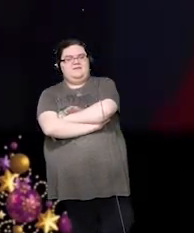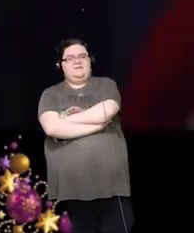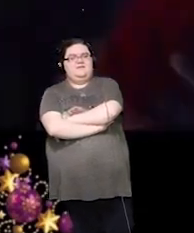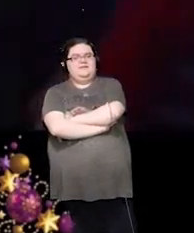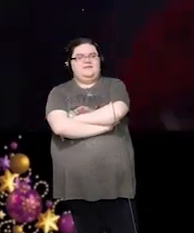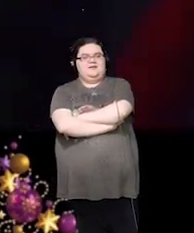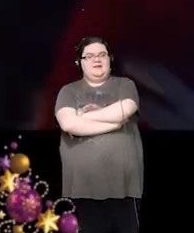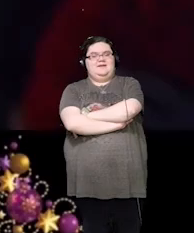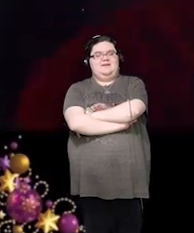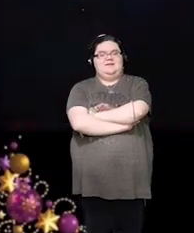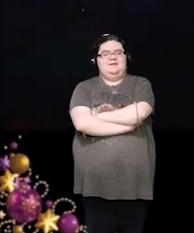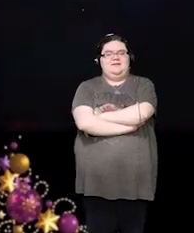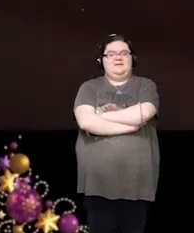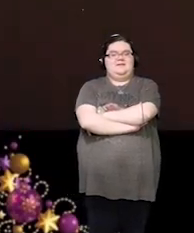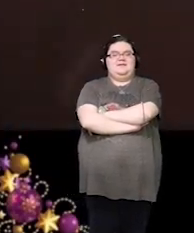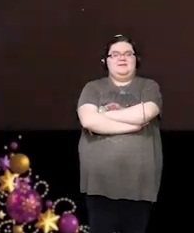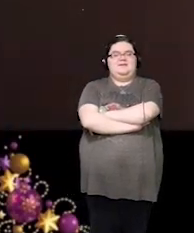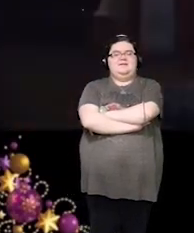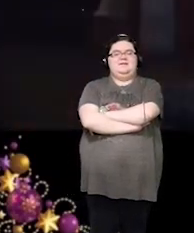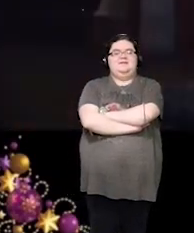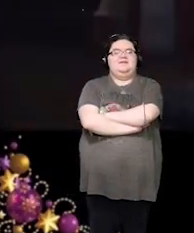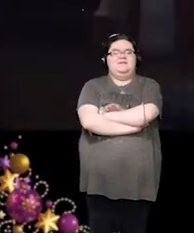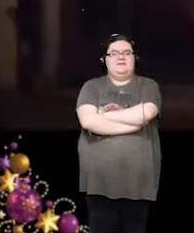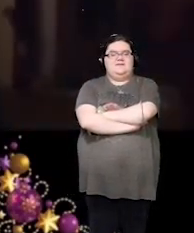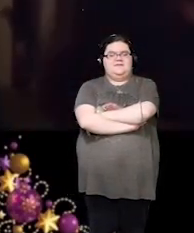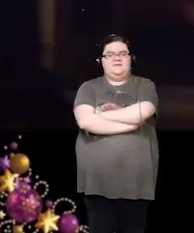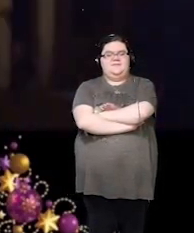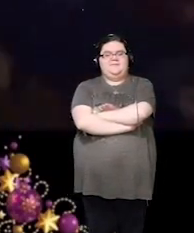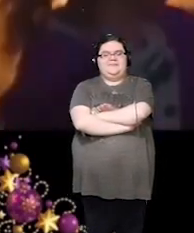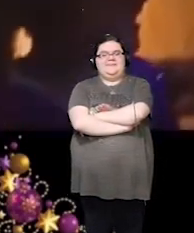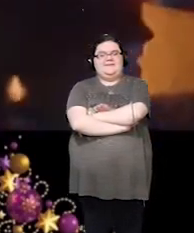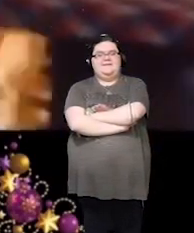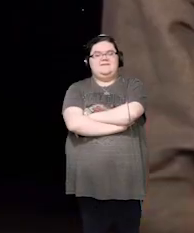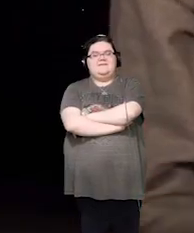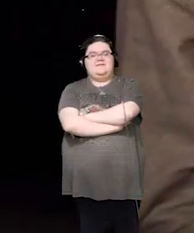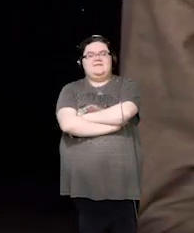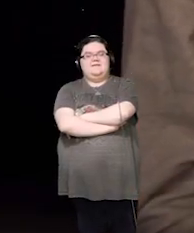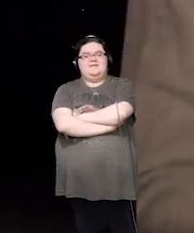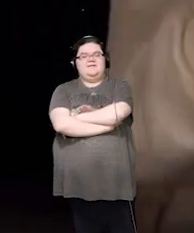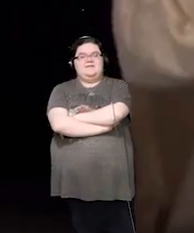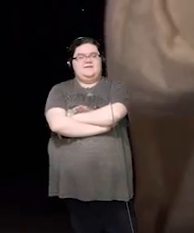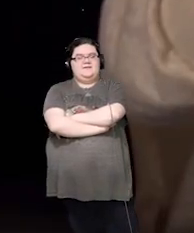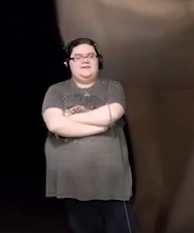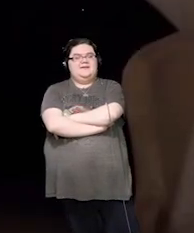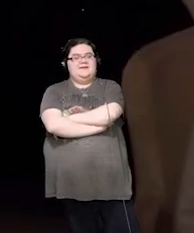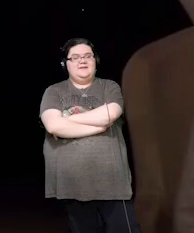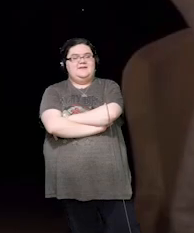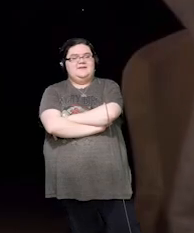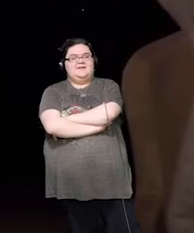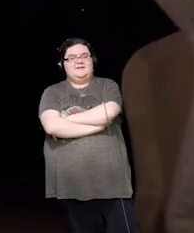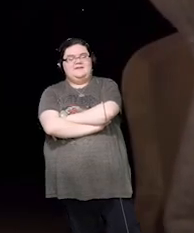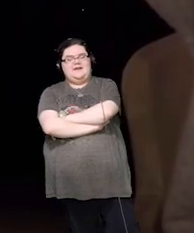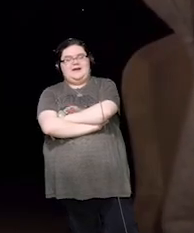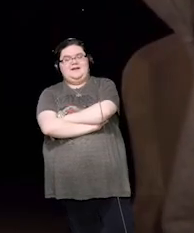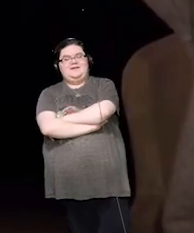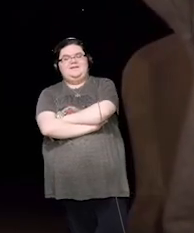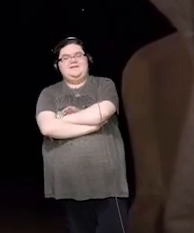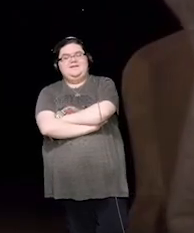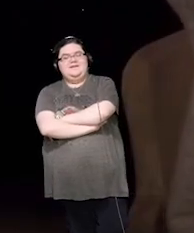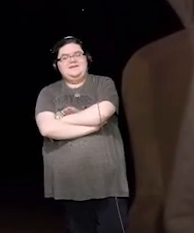whole lifting him into the ceiling, turning the fan on until he gets hit enough to knock him down. Yeah. Little extra. Now your parents have a hole in their